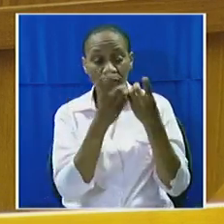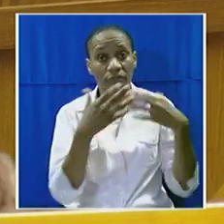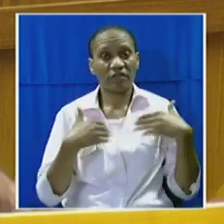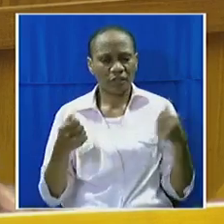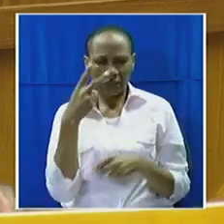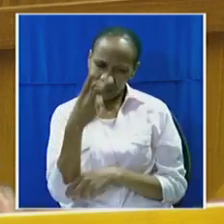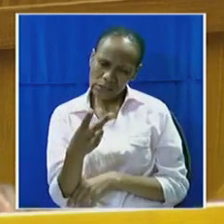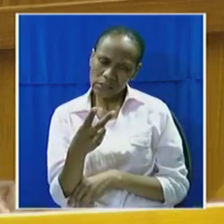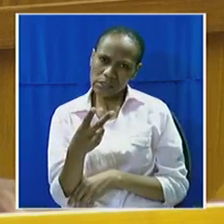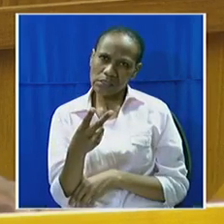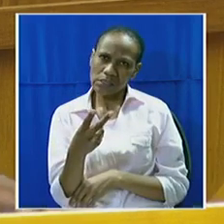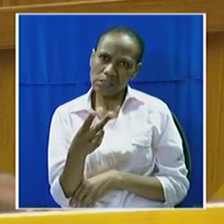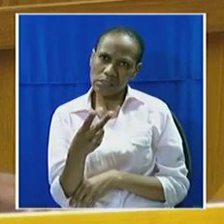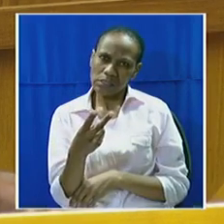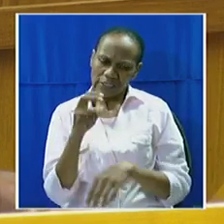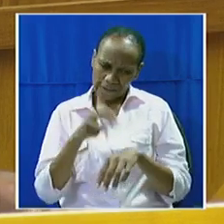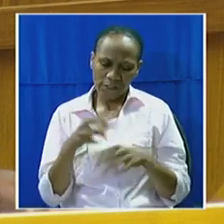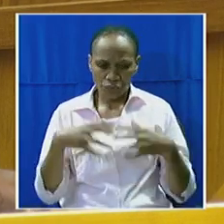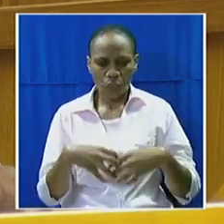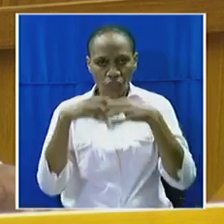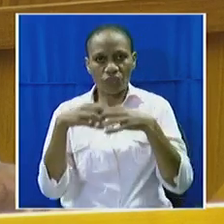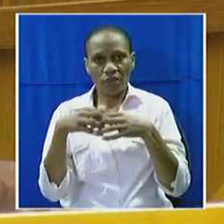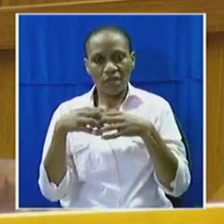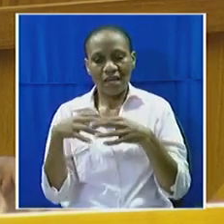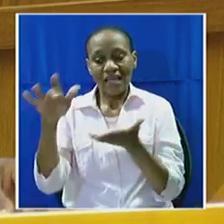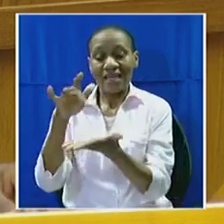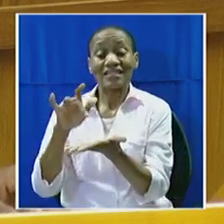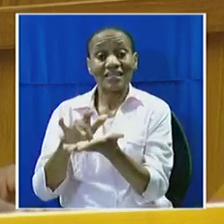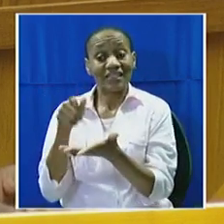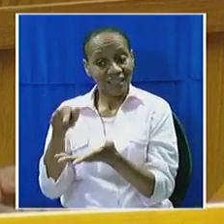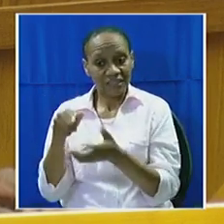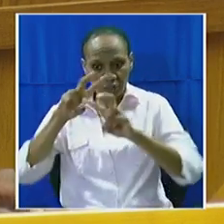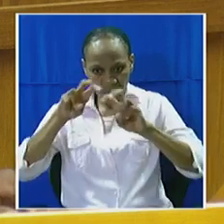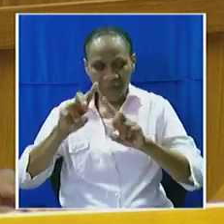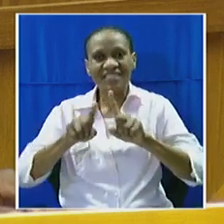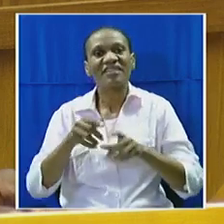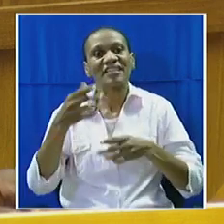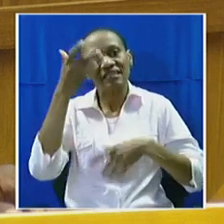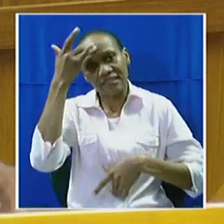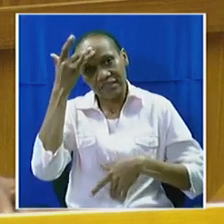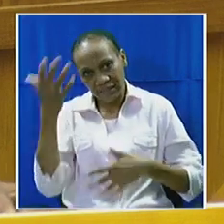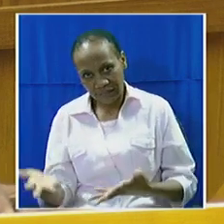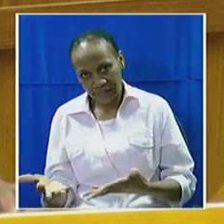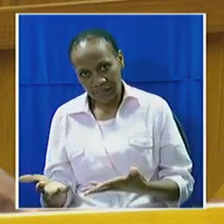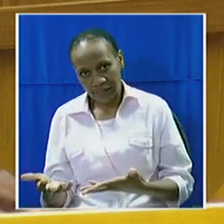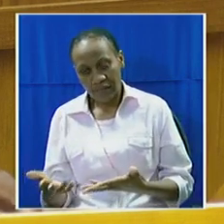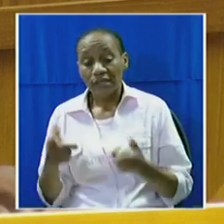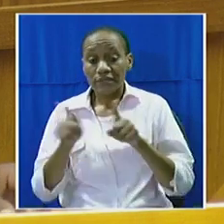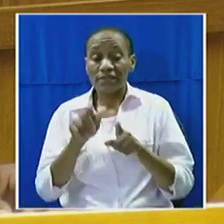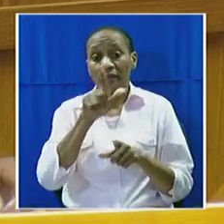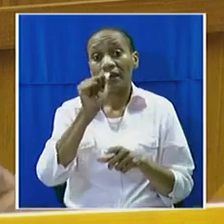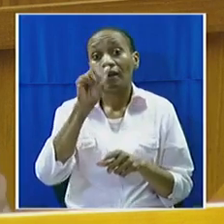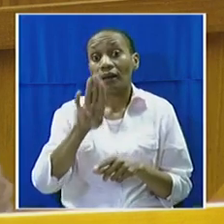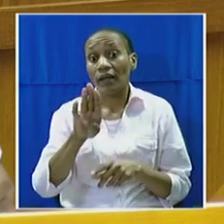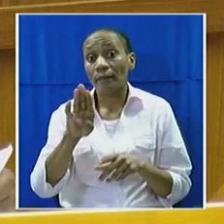need and established the National Institute for Communicable Diseases, a division of the National Health Laboratory Services through the